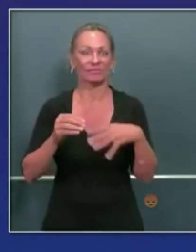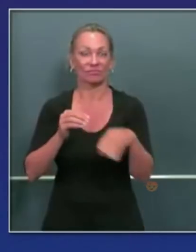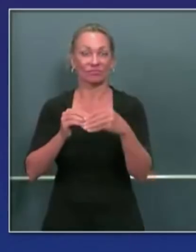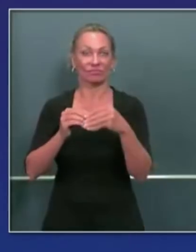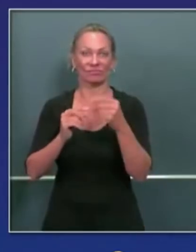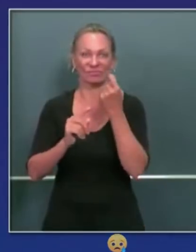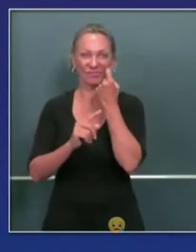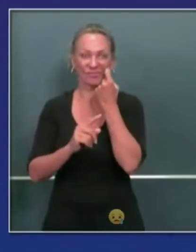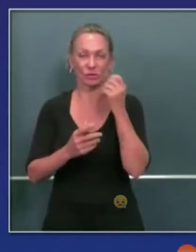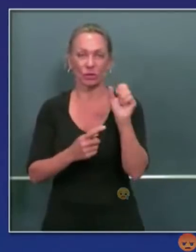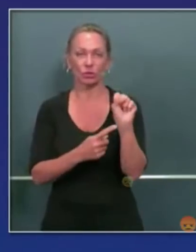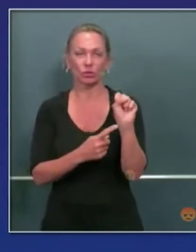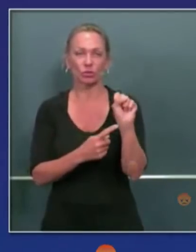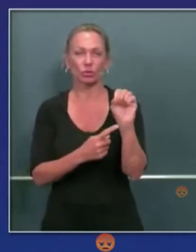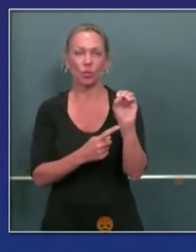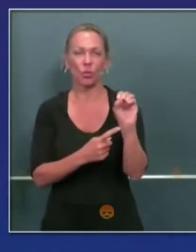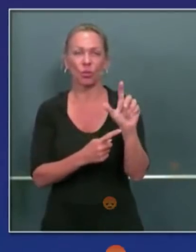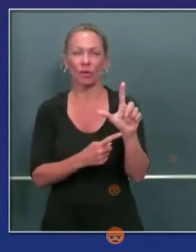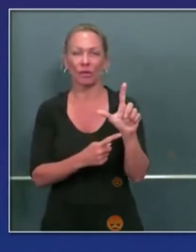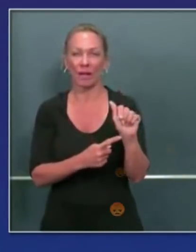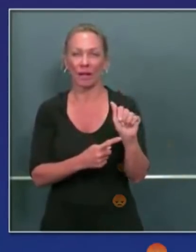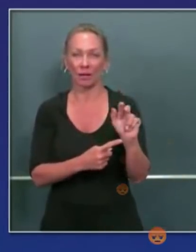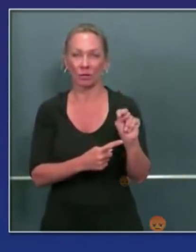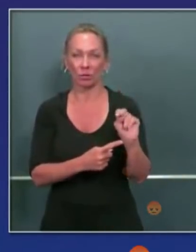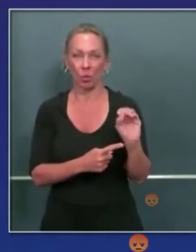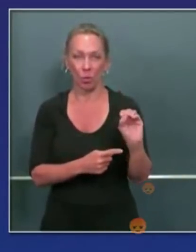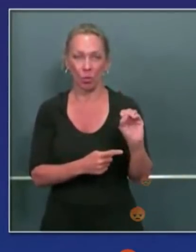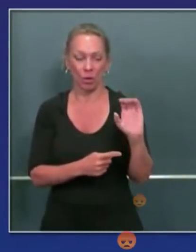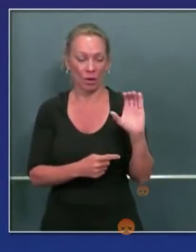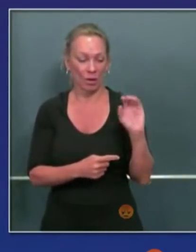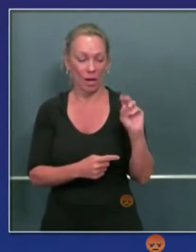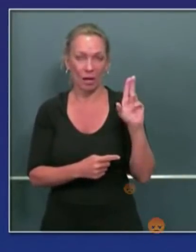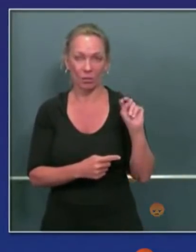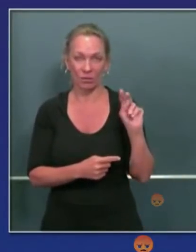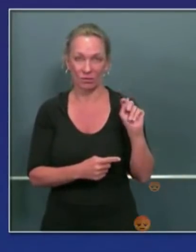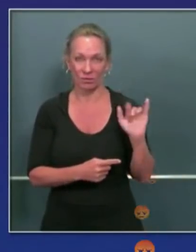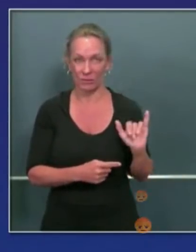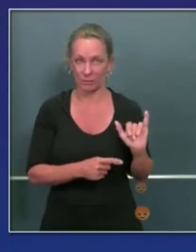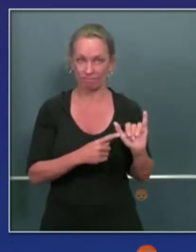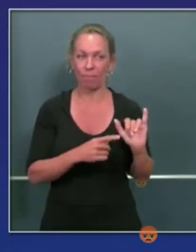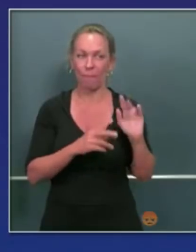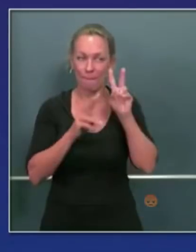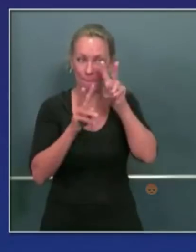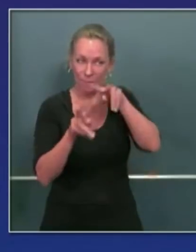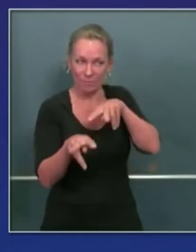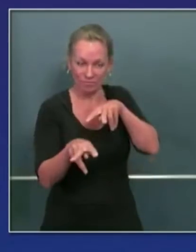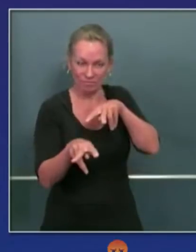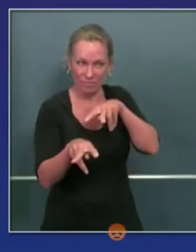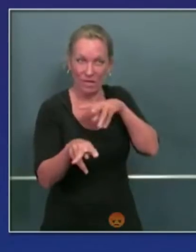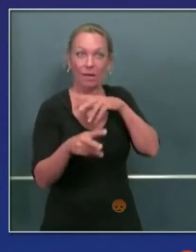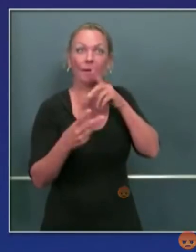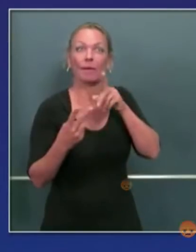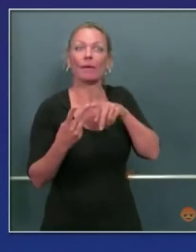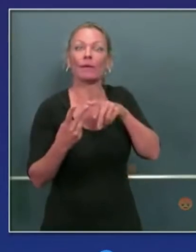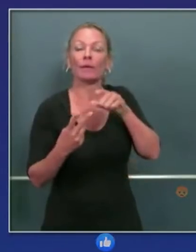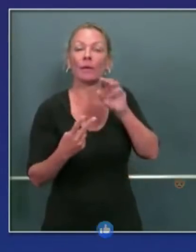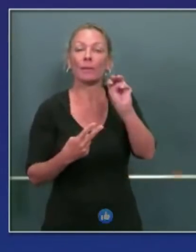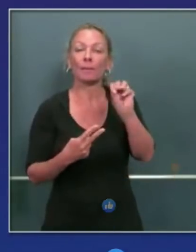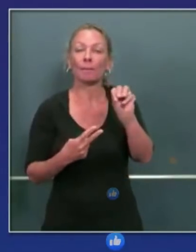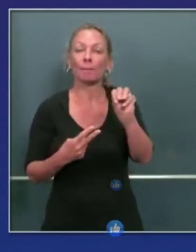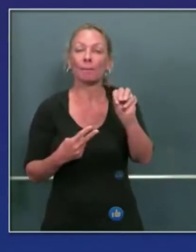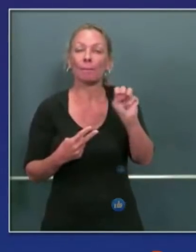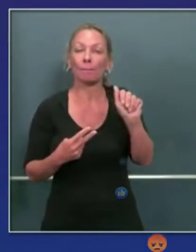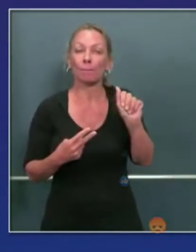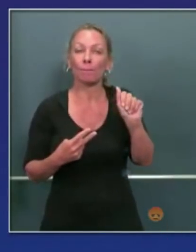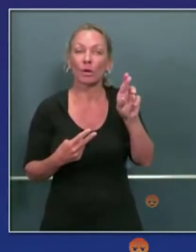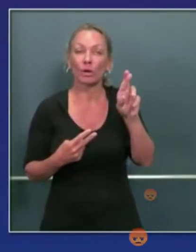quận ở Dr. trong Gallagher will attest. toàn tiểu bang Now đang that được represents kiểm about soát, 72% of the gọi là để population ý một cách chặt in the chẽ. state of Trong California. đó ông vừa mới 72% nhắc